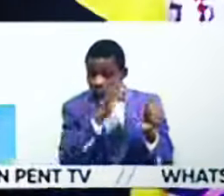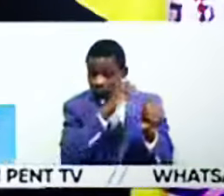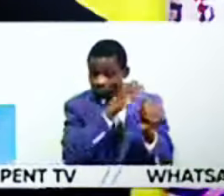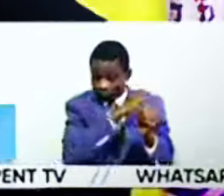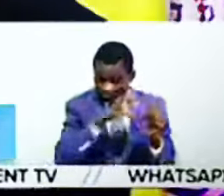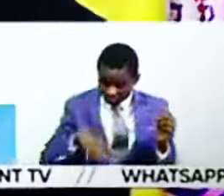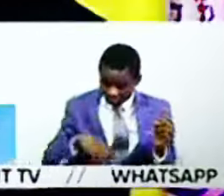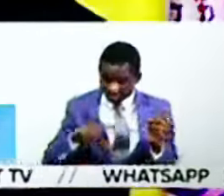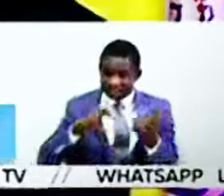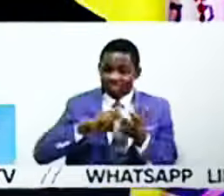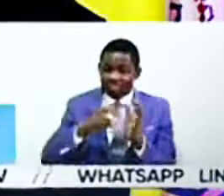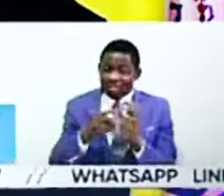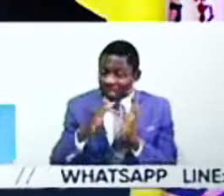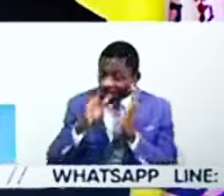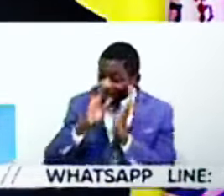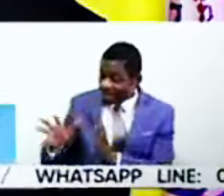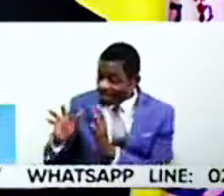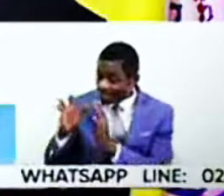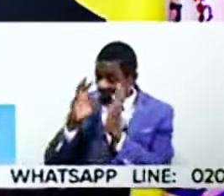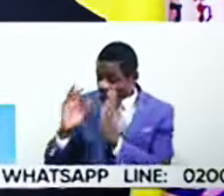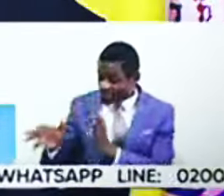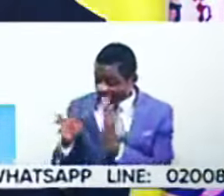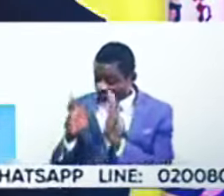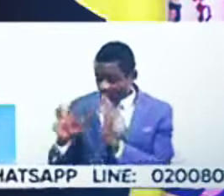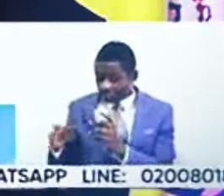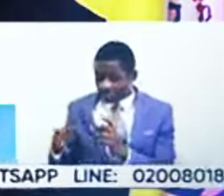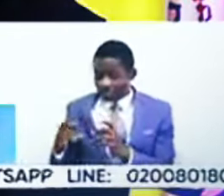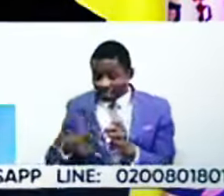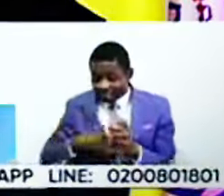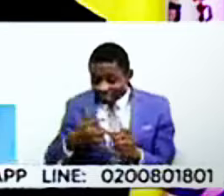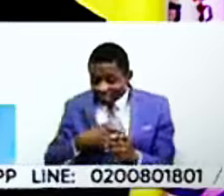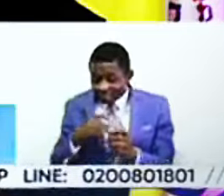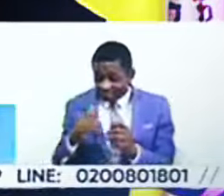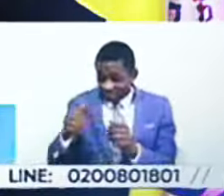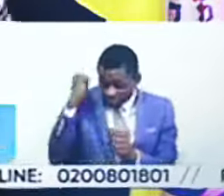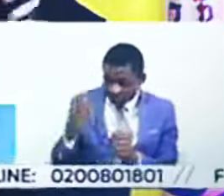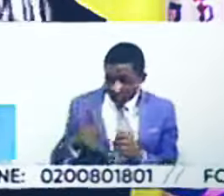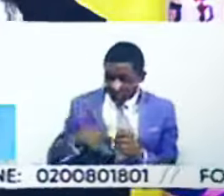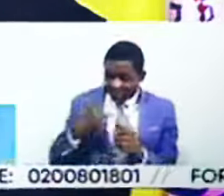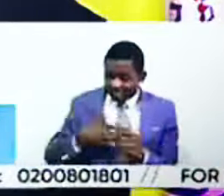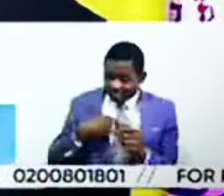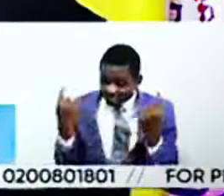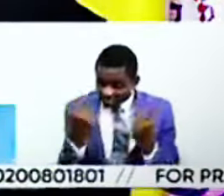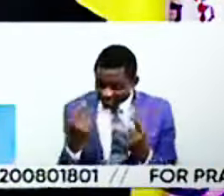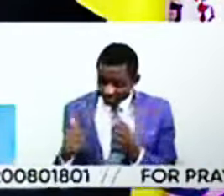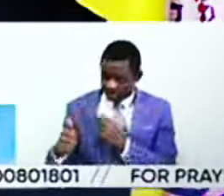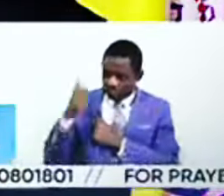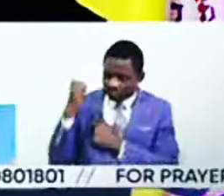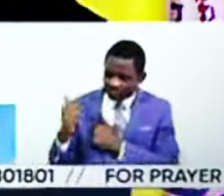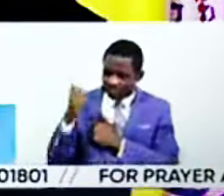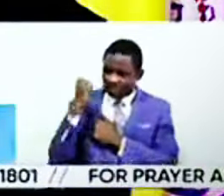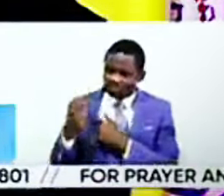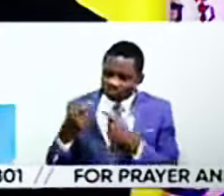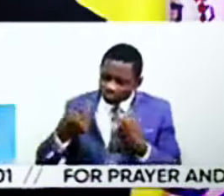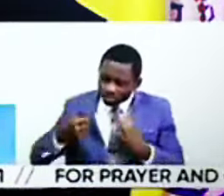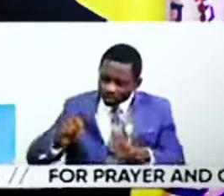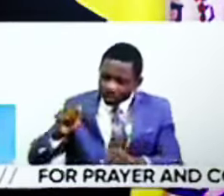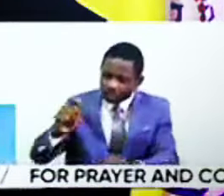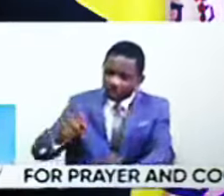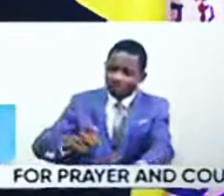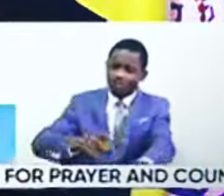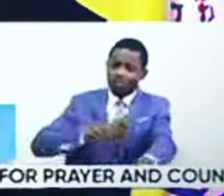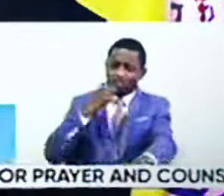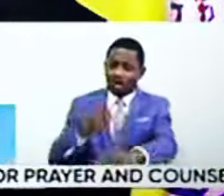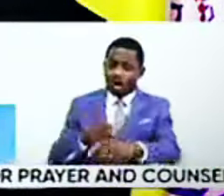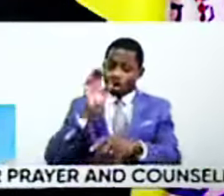my body. And yet me shep me honam so. And make it my slave. Na me ma me honam ya makoa. So that